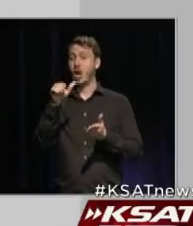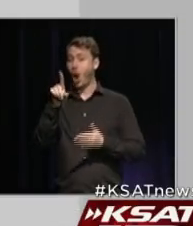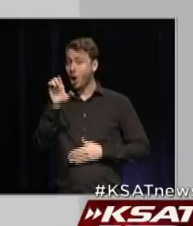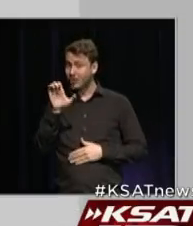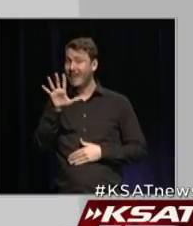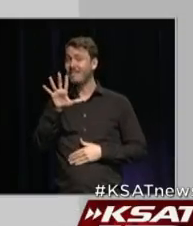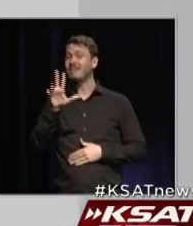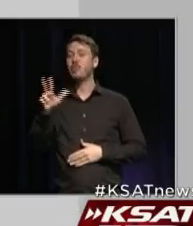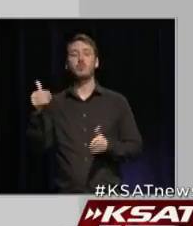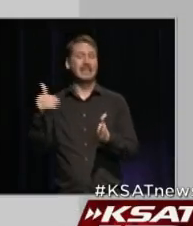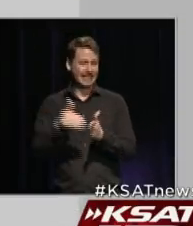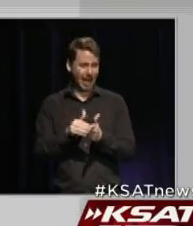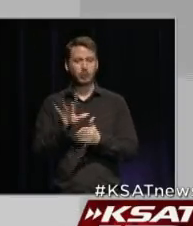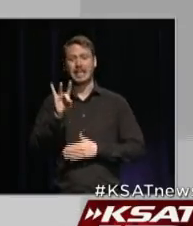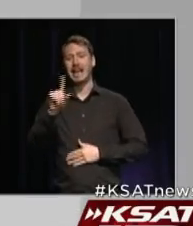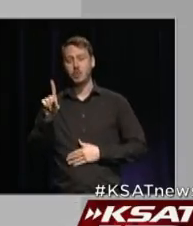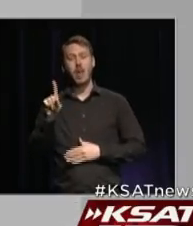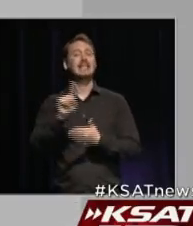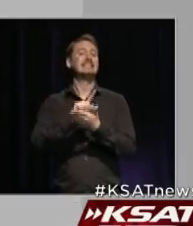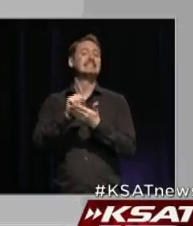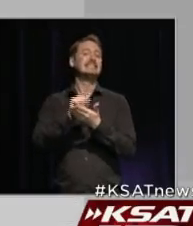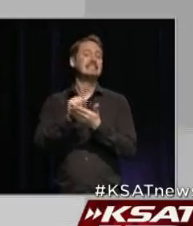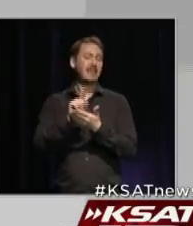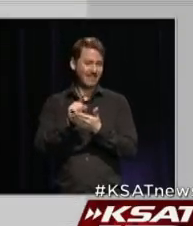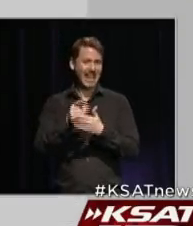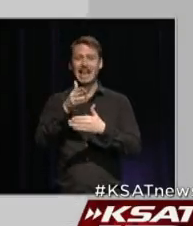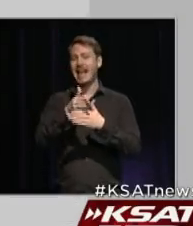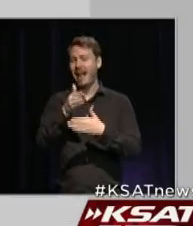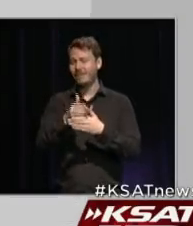153,081. Our new 7-day rolling average has dipped to